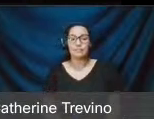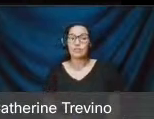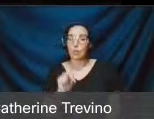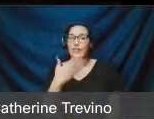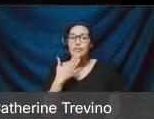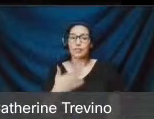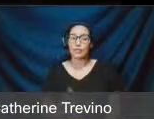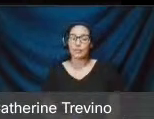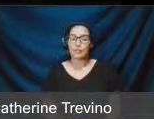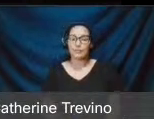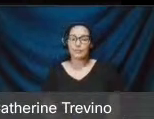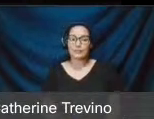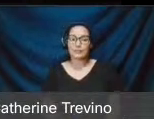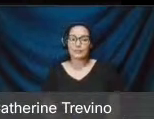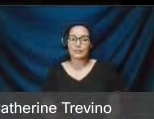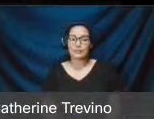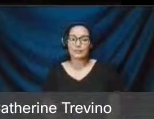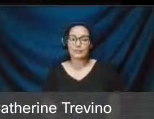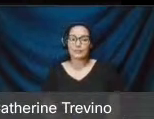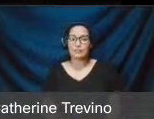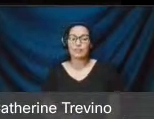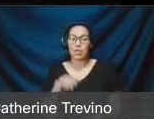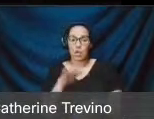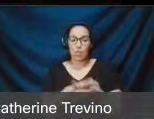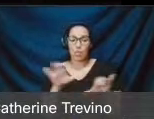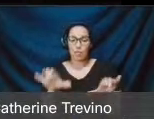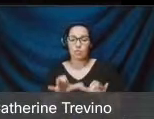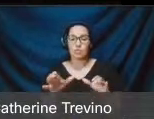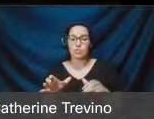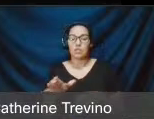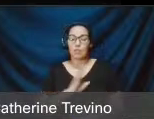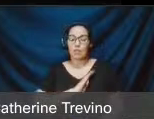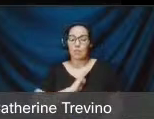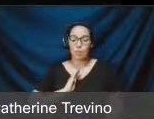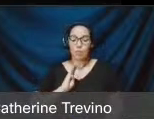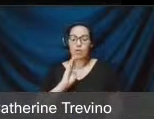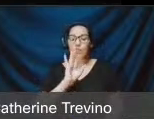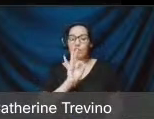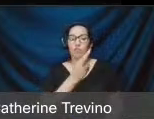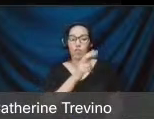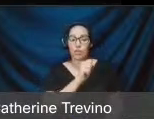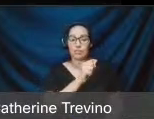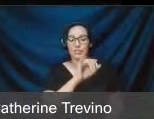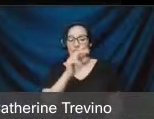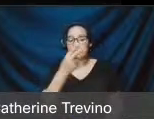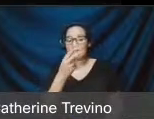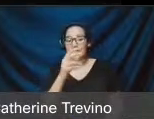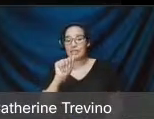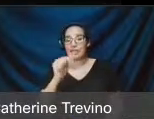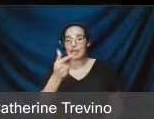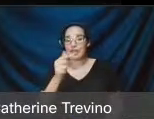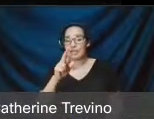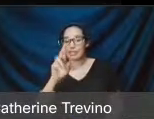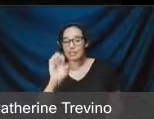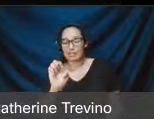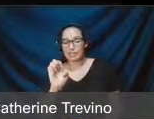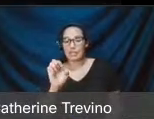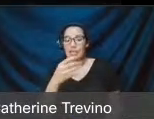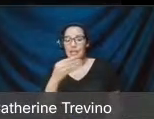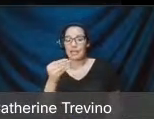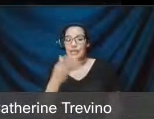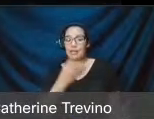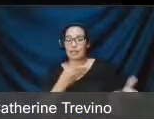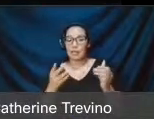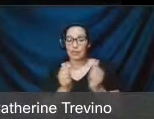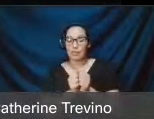you. On a motion by Board Member Flores and a second by Board Member Araguin and carried on